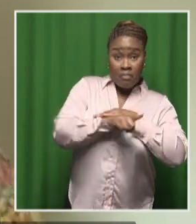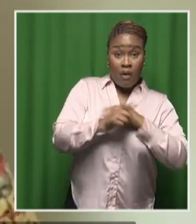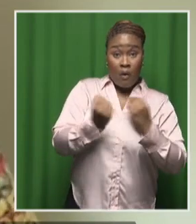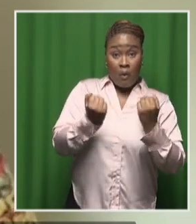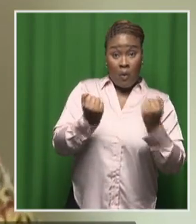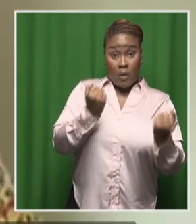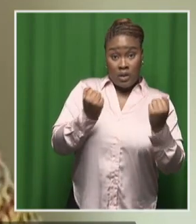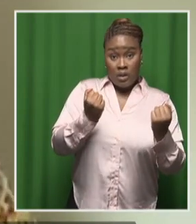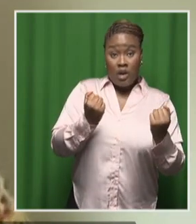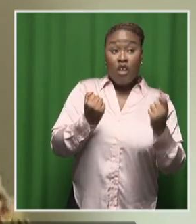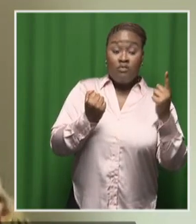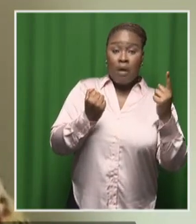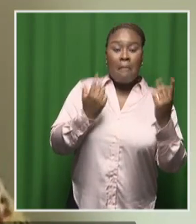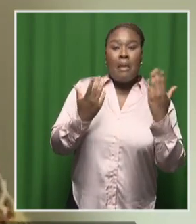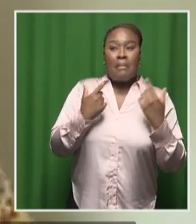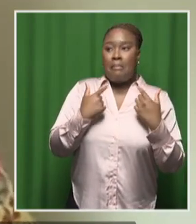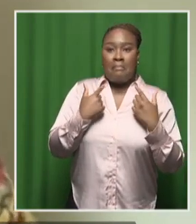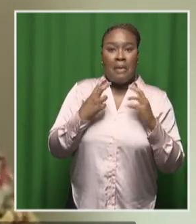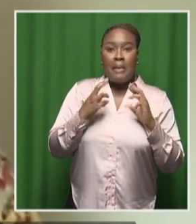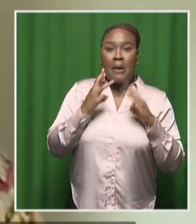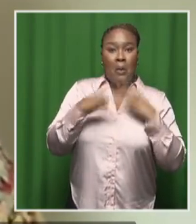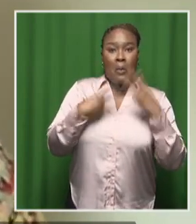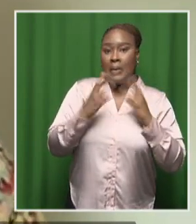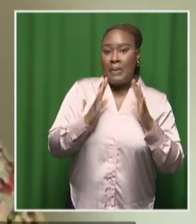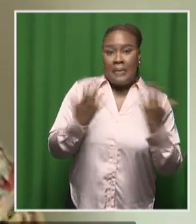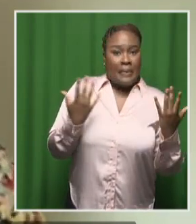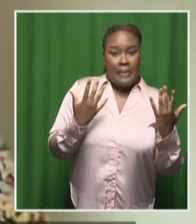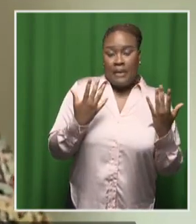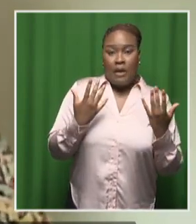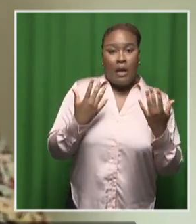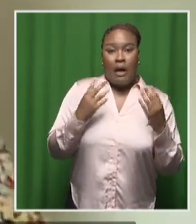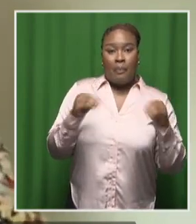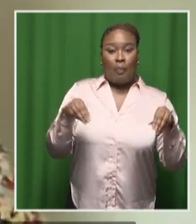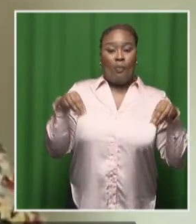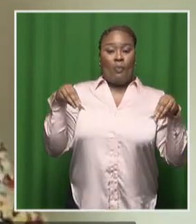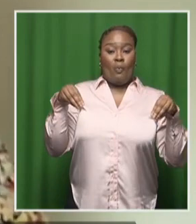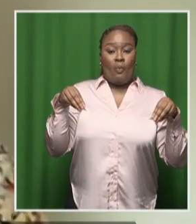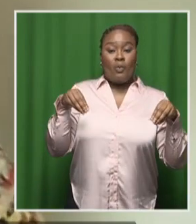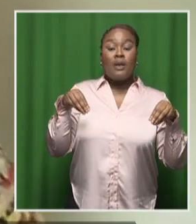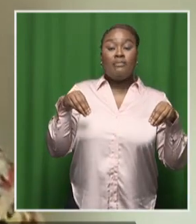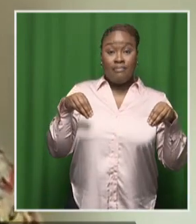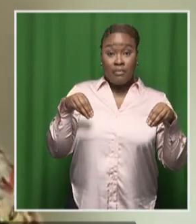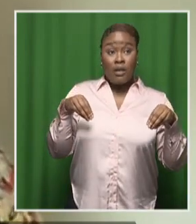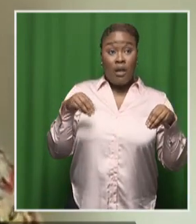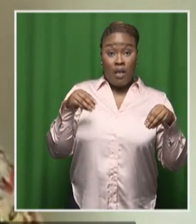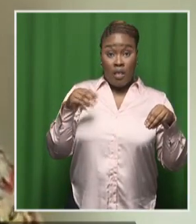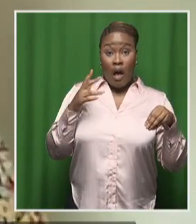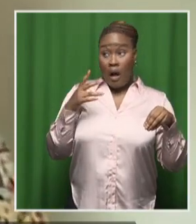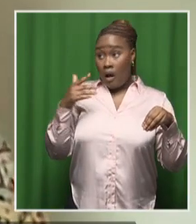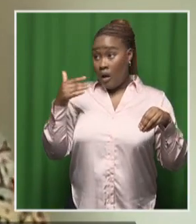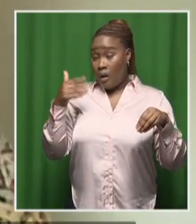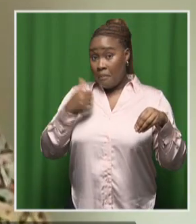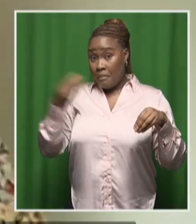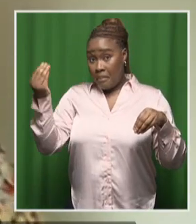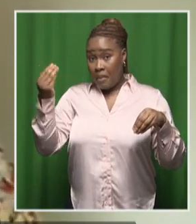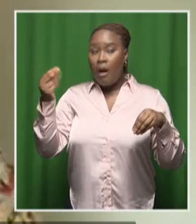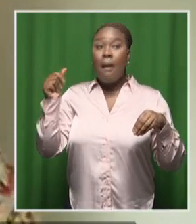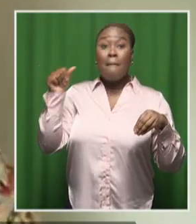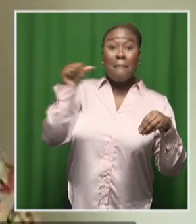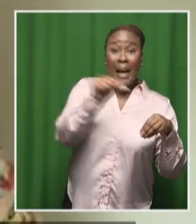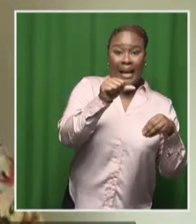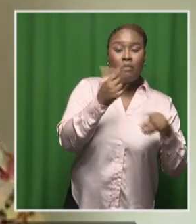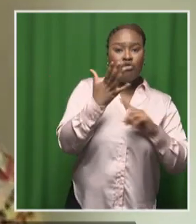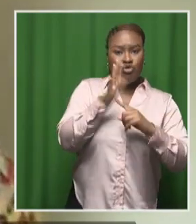that you say you don't have work, etc., etc., the issue is that when you come back, you need to come and show the